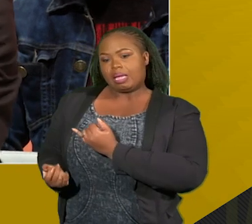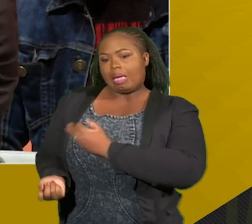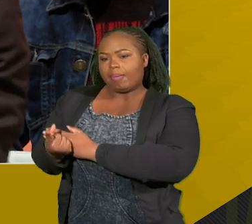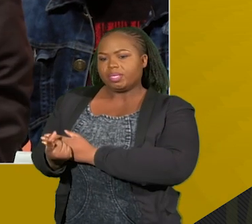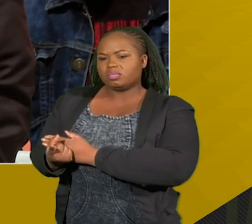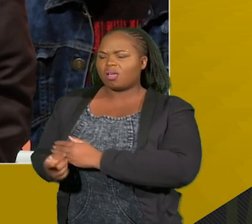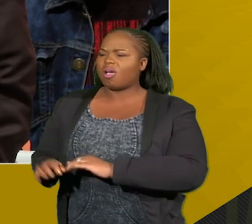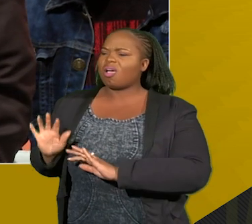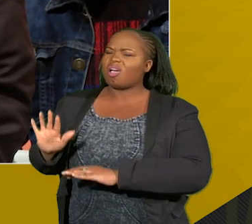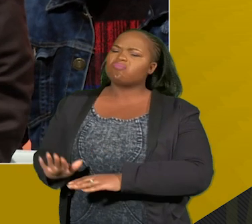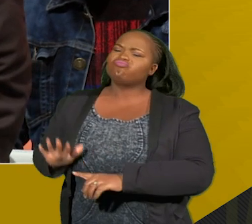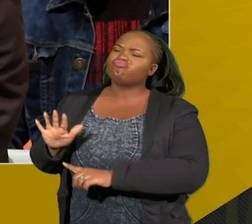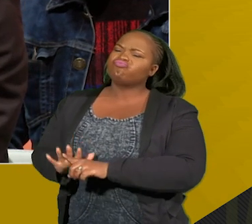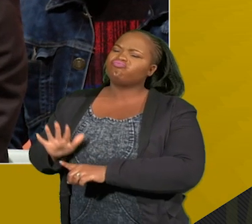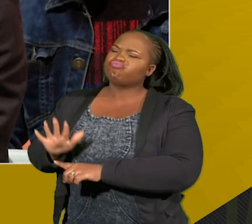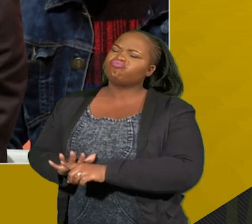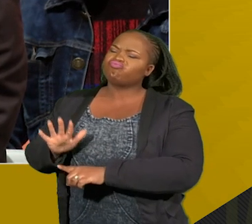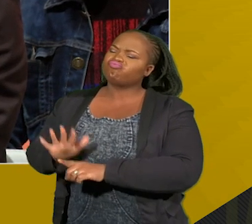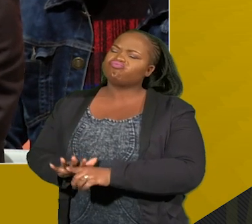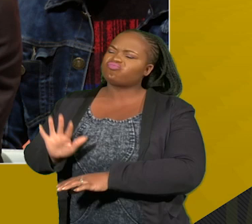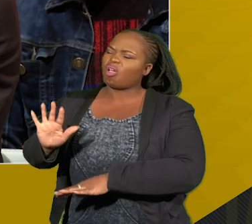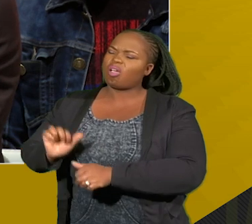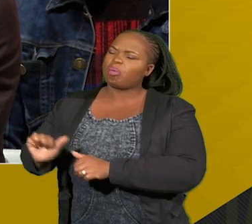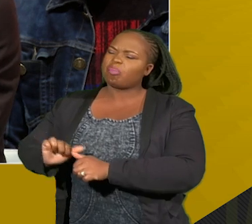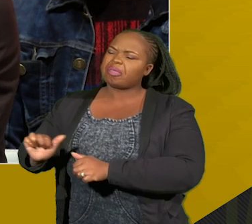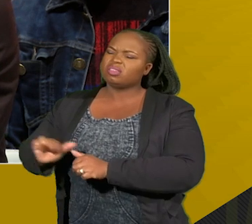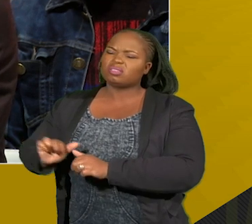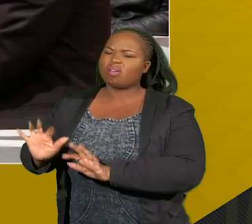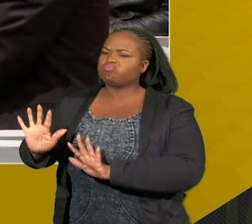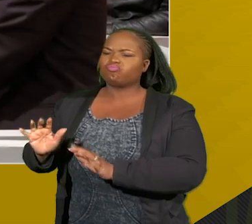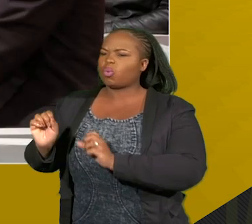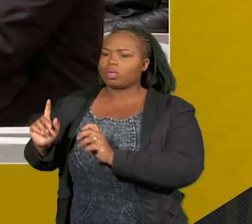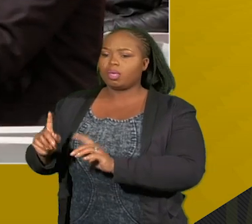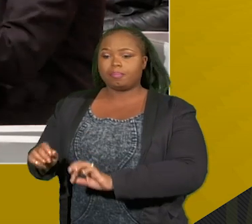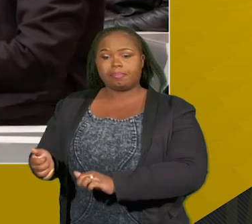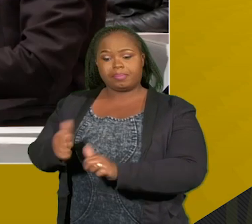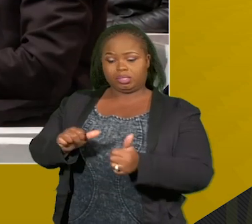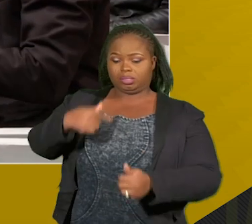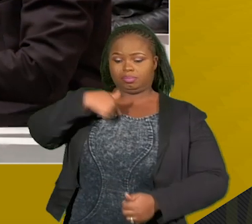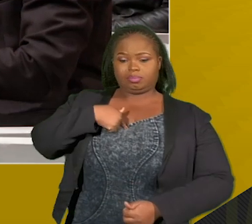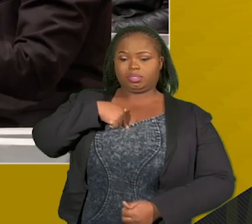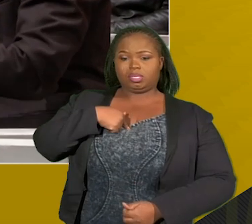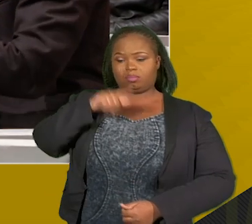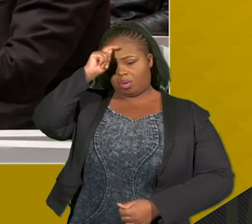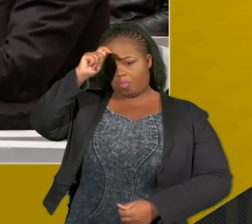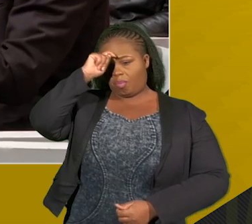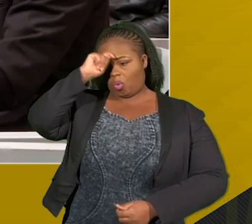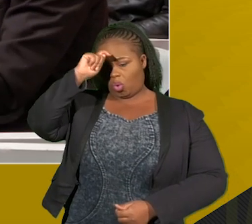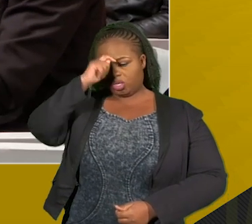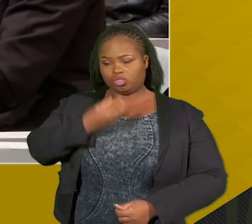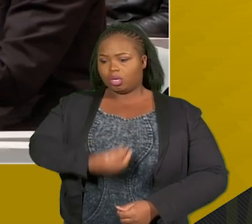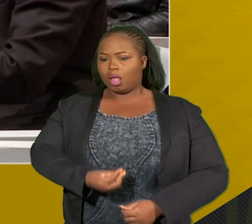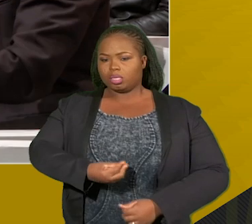mistake, the treatment, it becomes a little better, lesanyana compared to mine as a